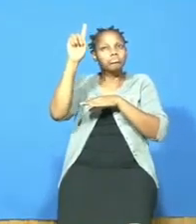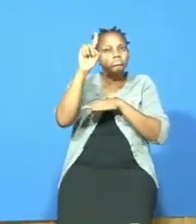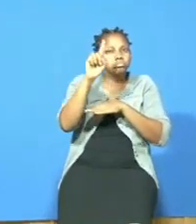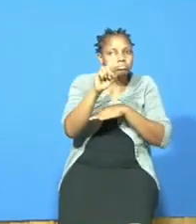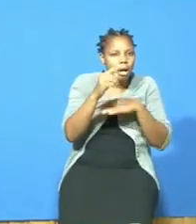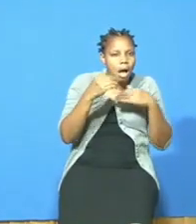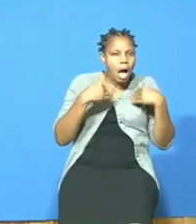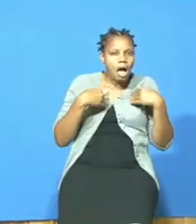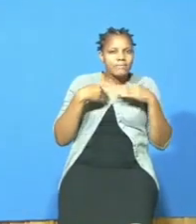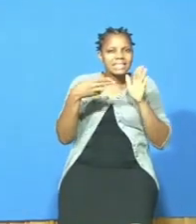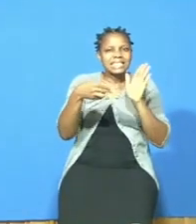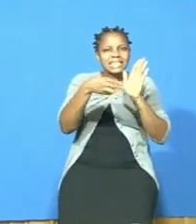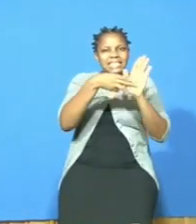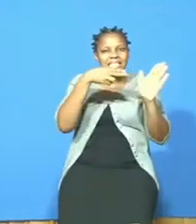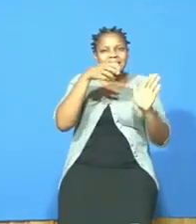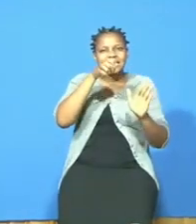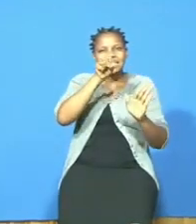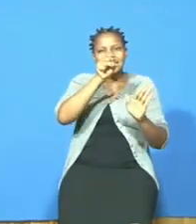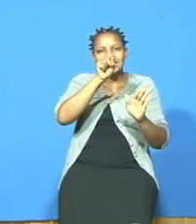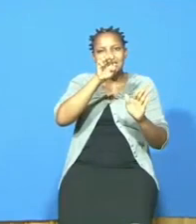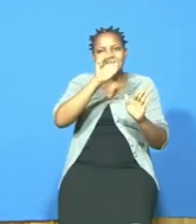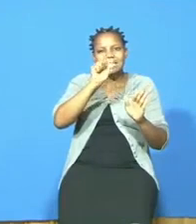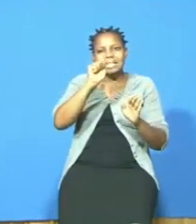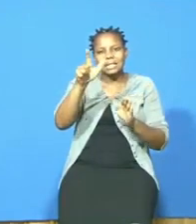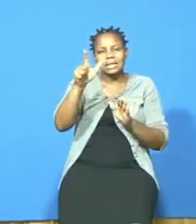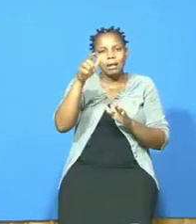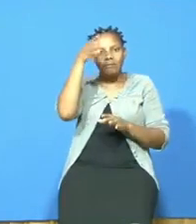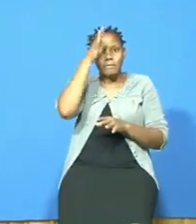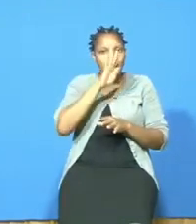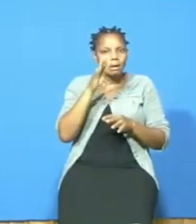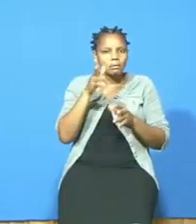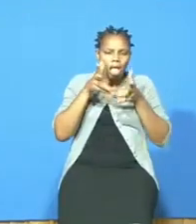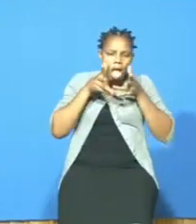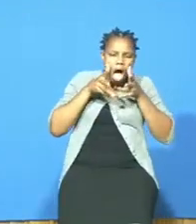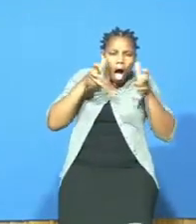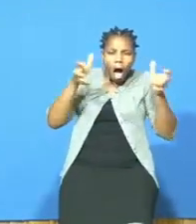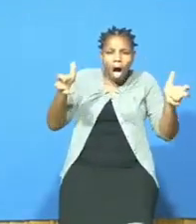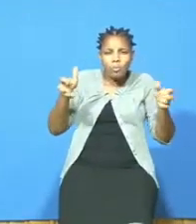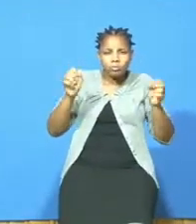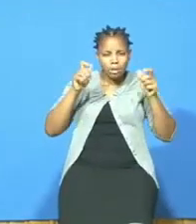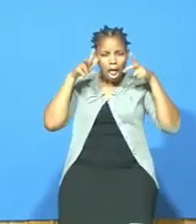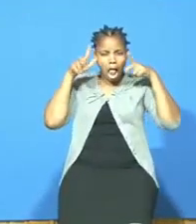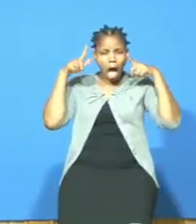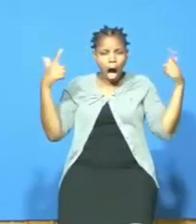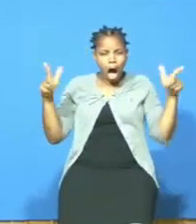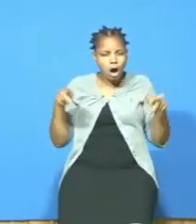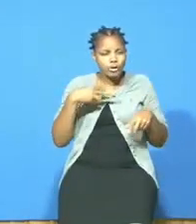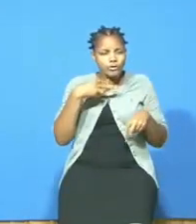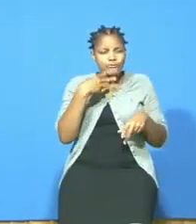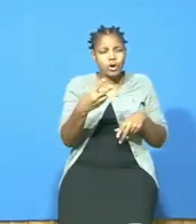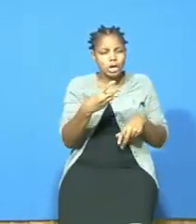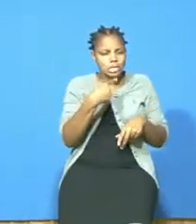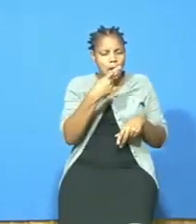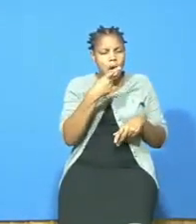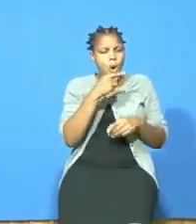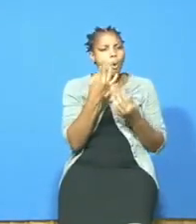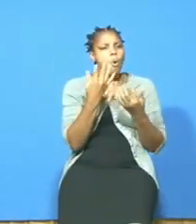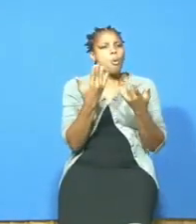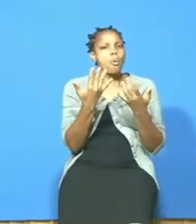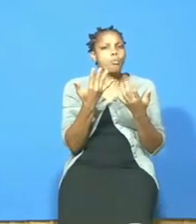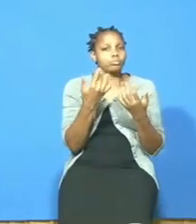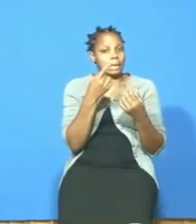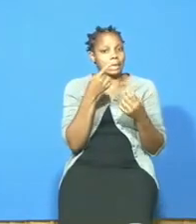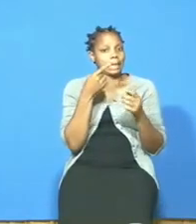living God, and he cried with a loud voice to the four angels to whom it was